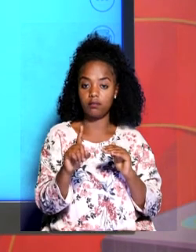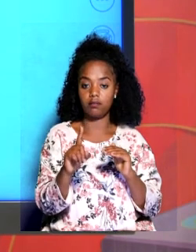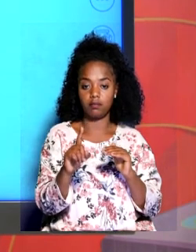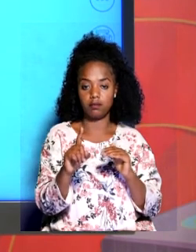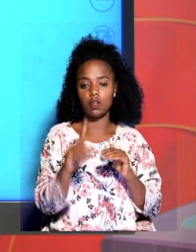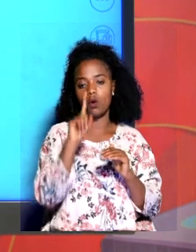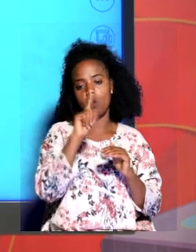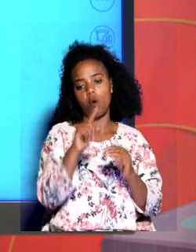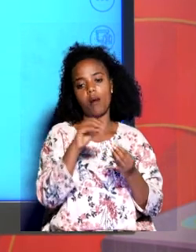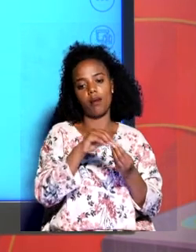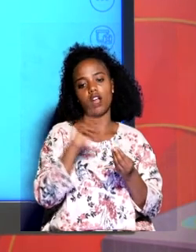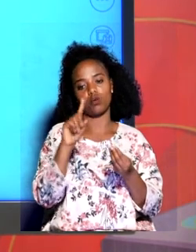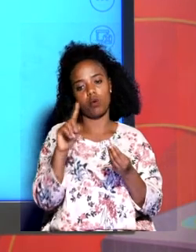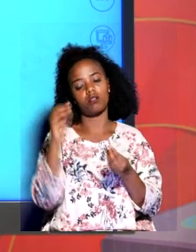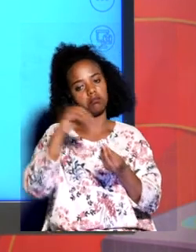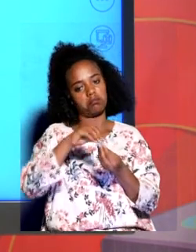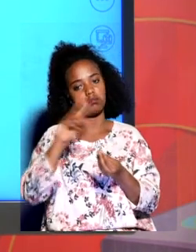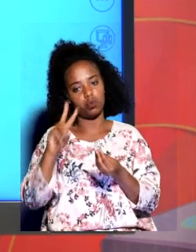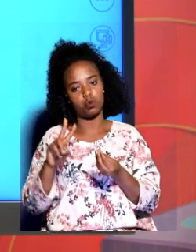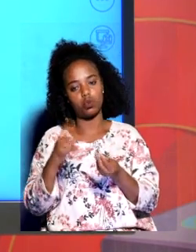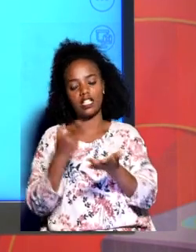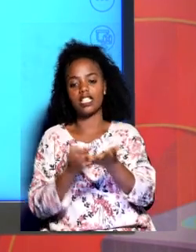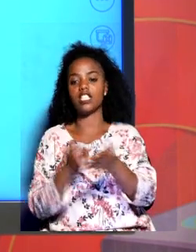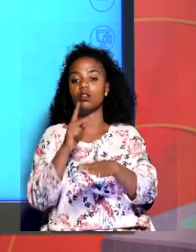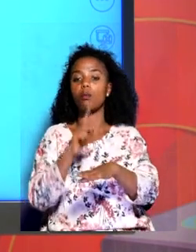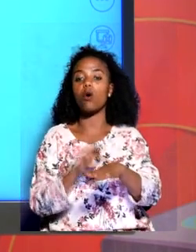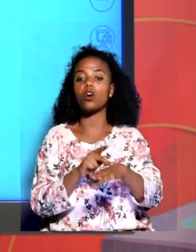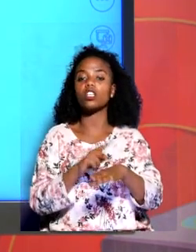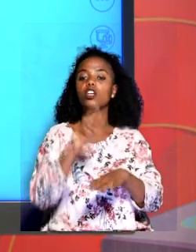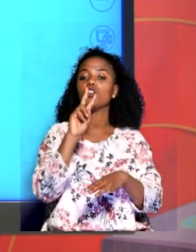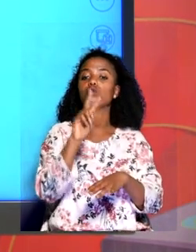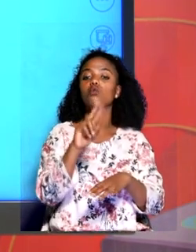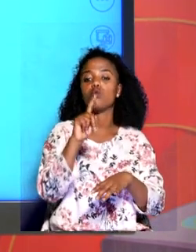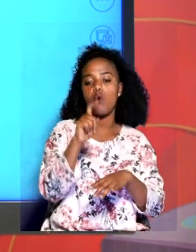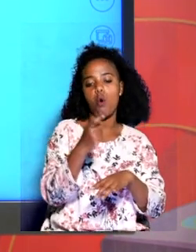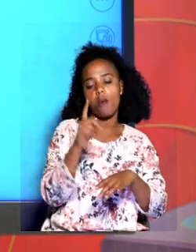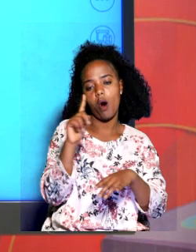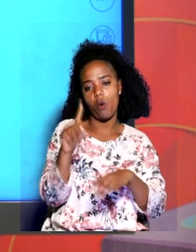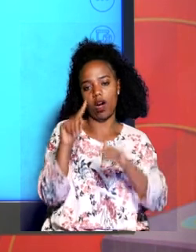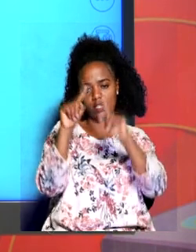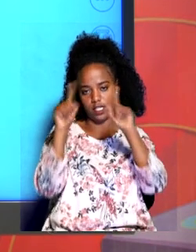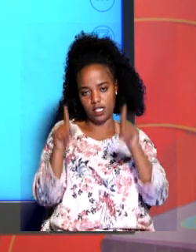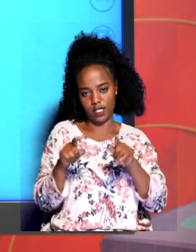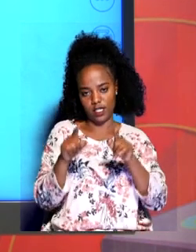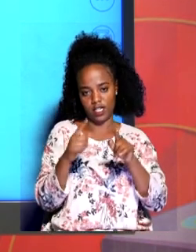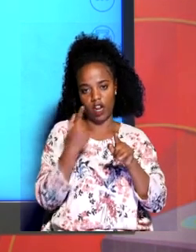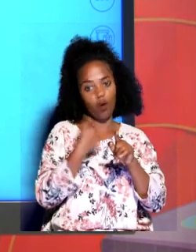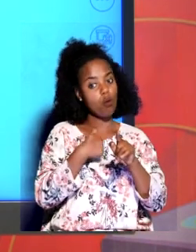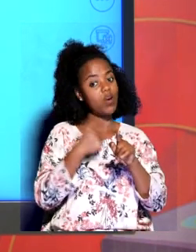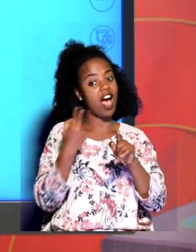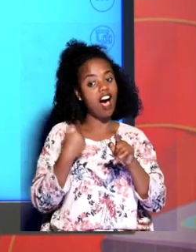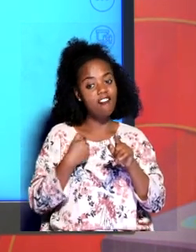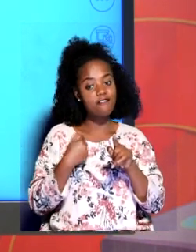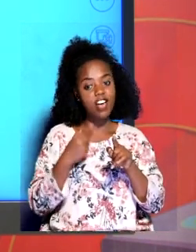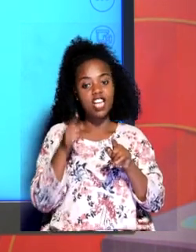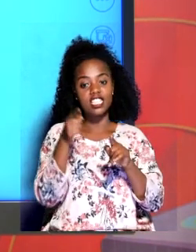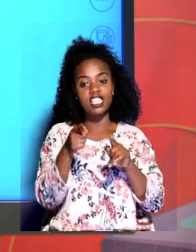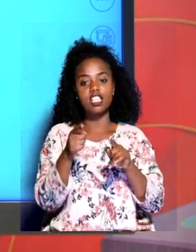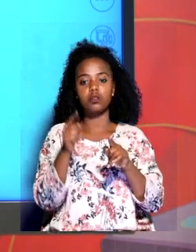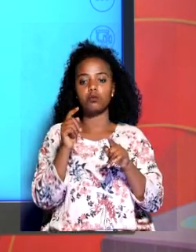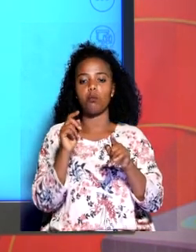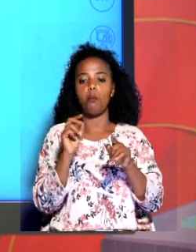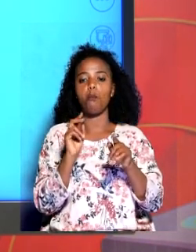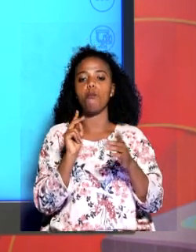1 plus 1, 2. So this point is 2, comma 1. We have these corner